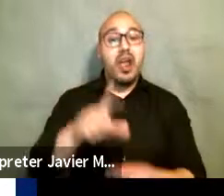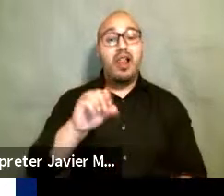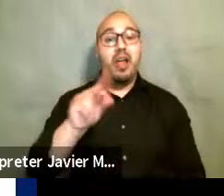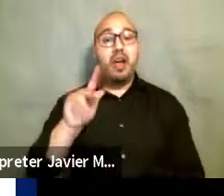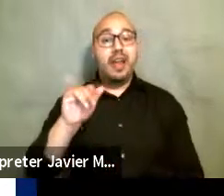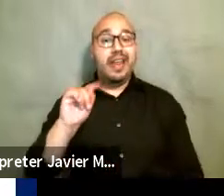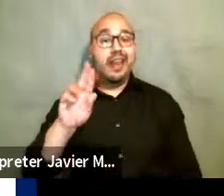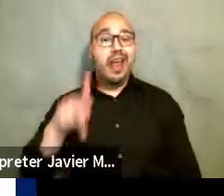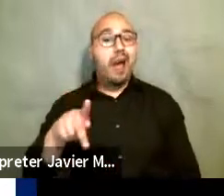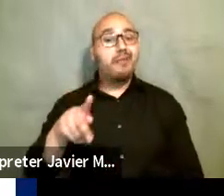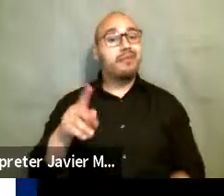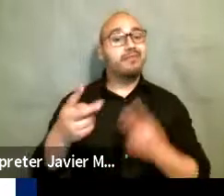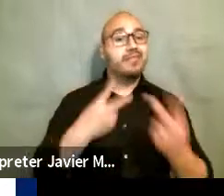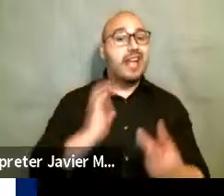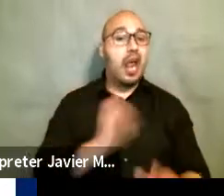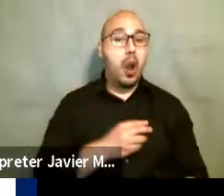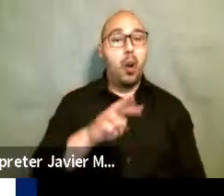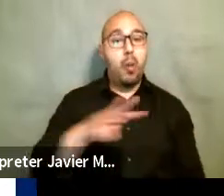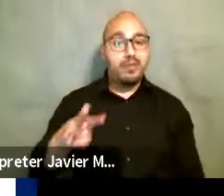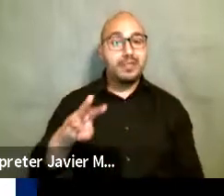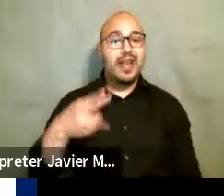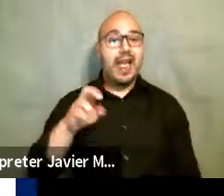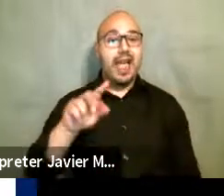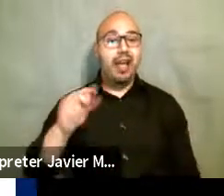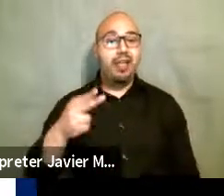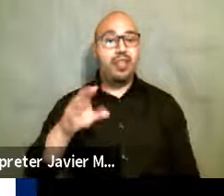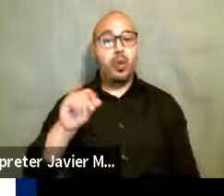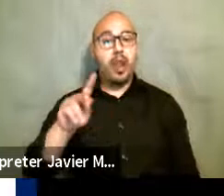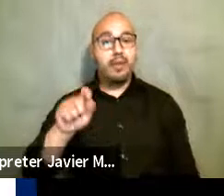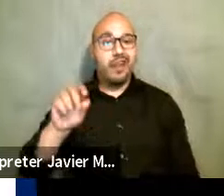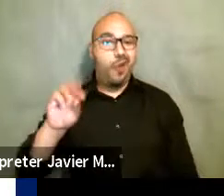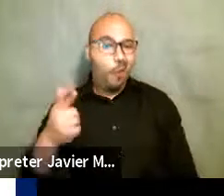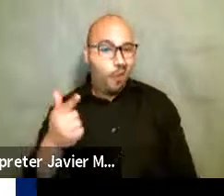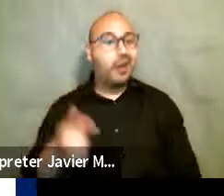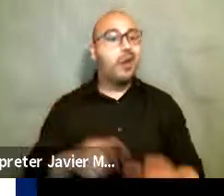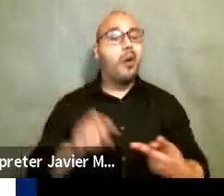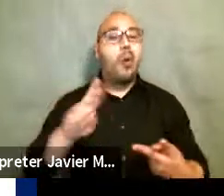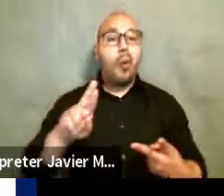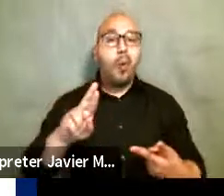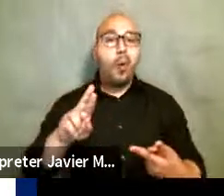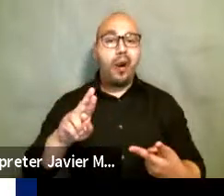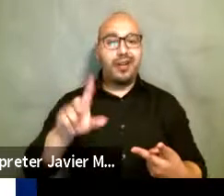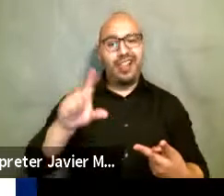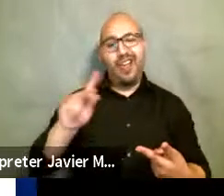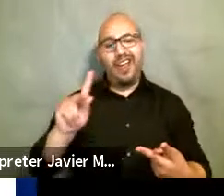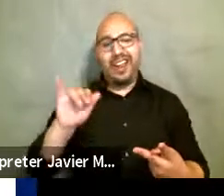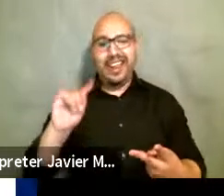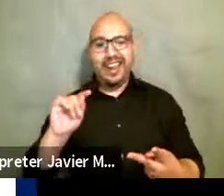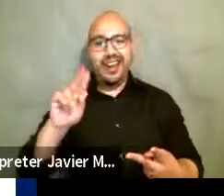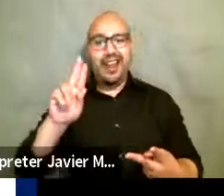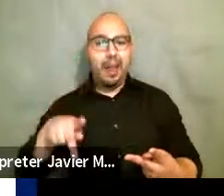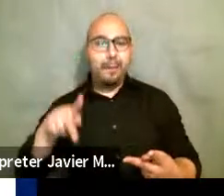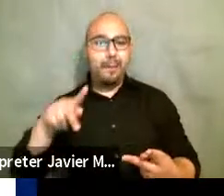healthcollaborative.org, or follow us and check us out on Instagram and Facebook. You can find us at Lock It Up Project. You can also feel free to send us